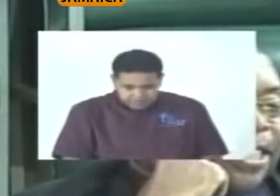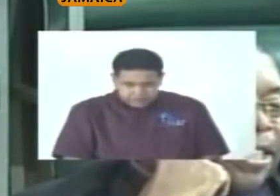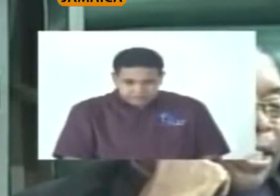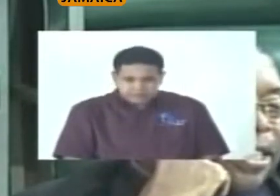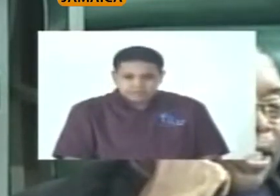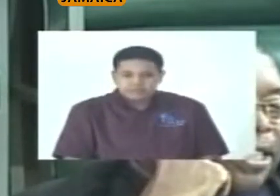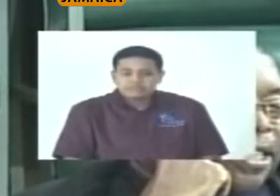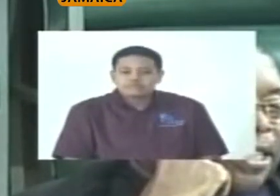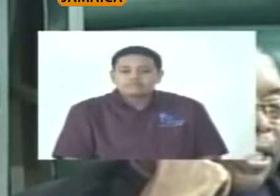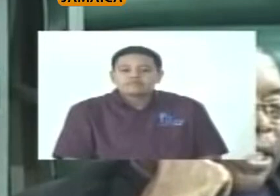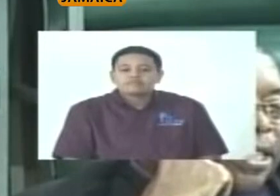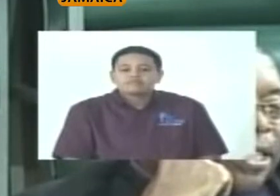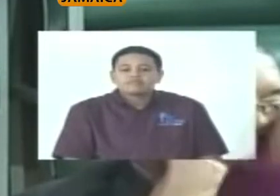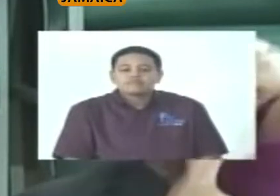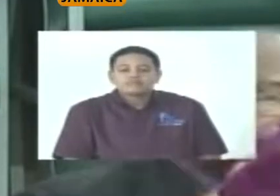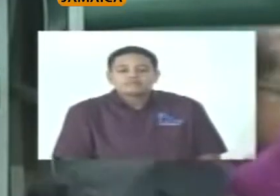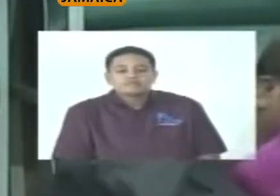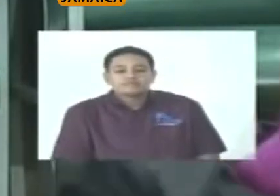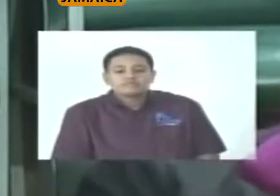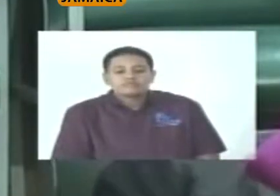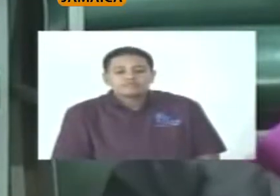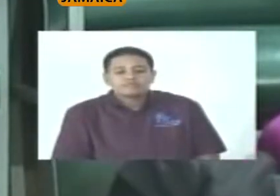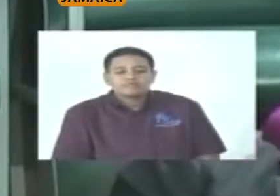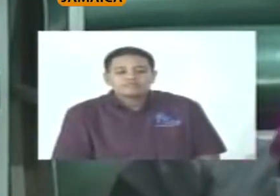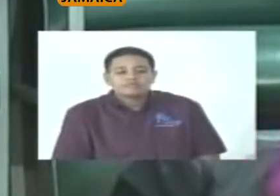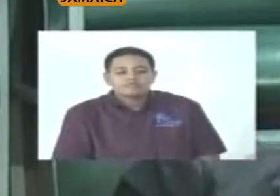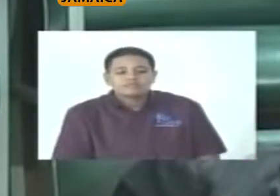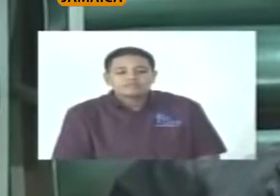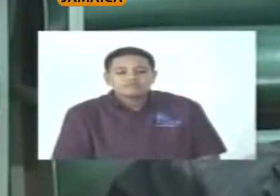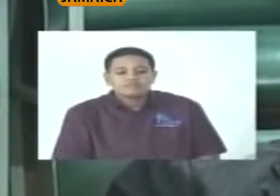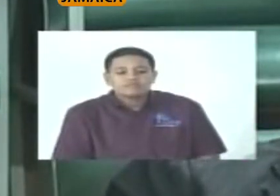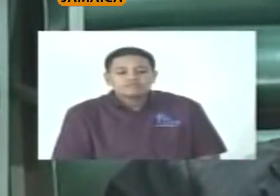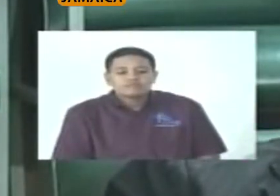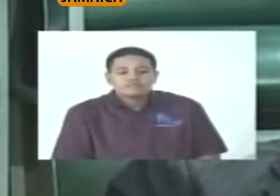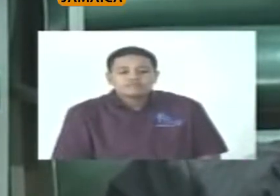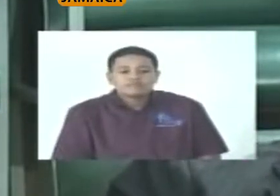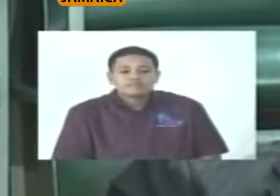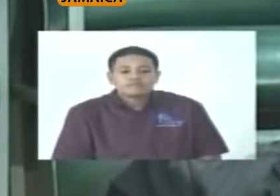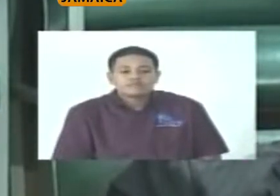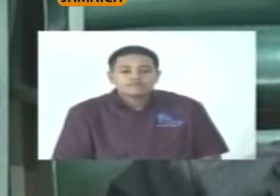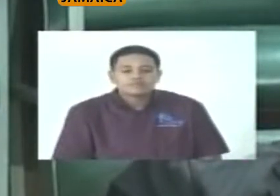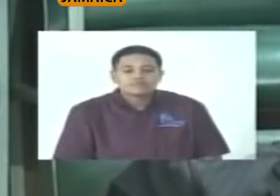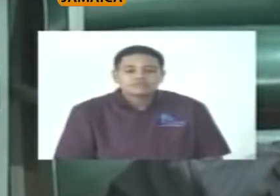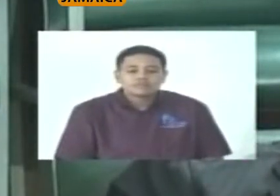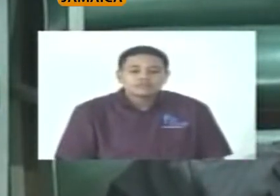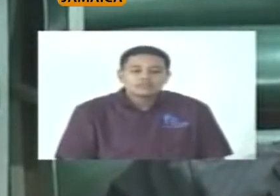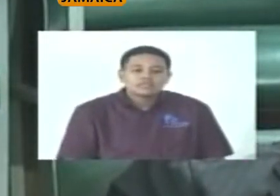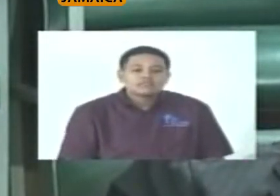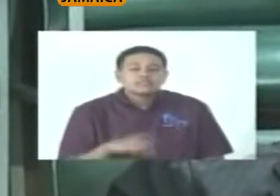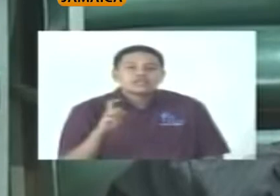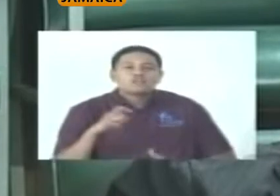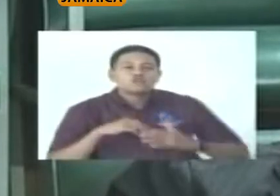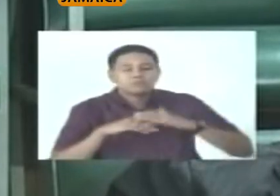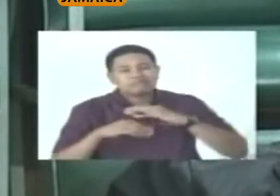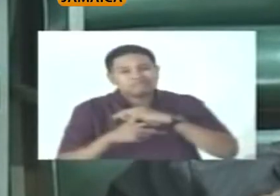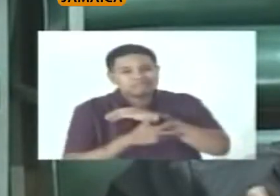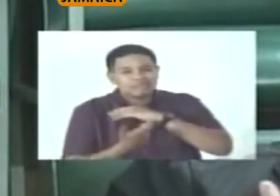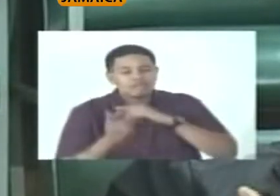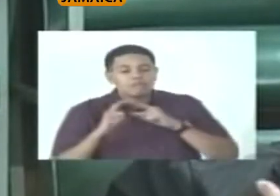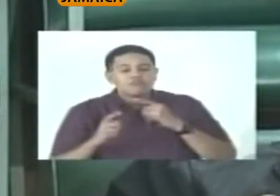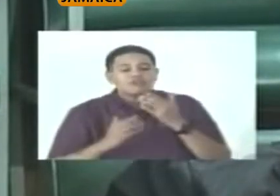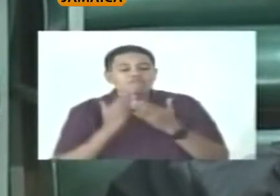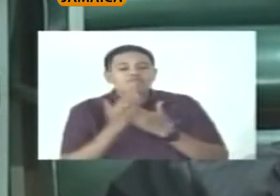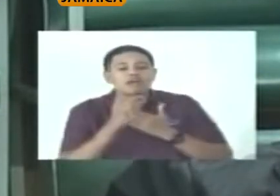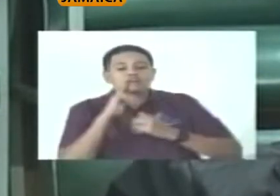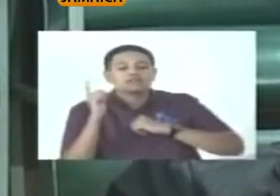Yes, but you see, that's what they said, that you basically teeth. Thank you, Senator Sinclair. But the fact is that the